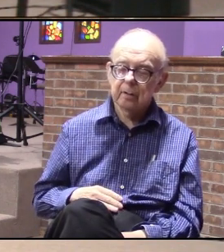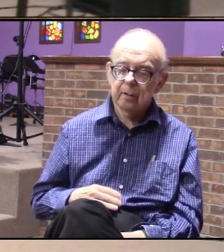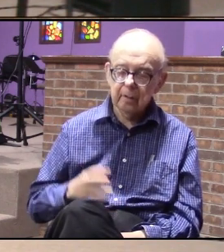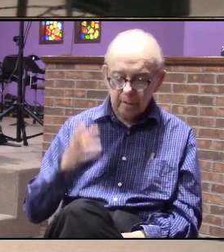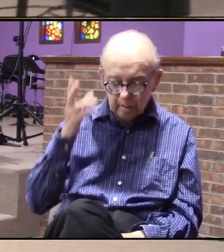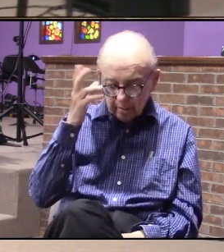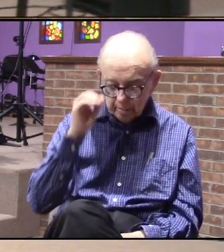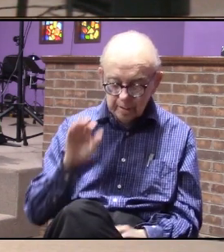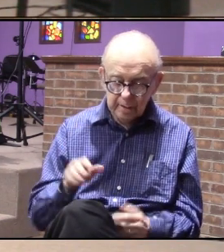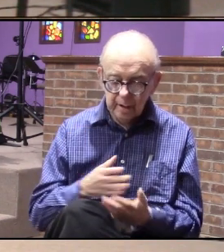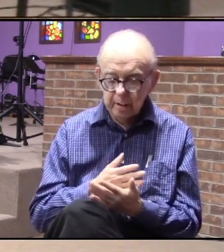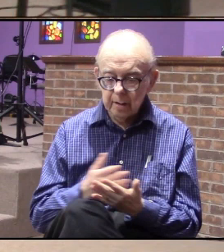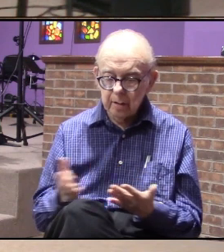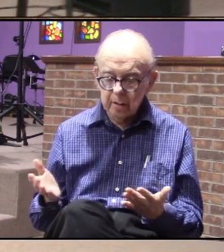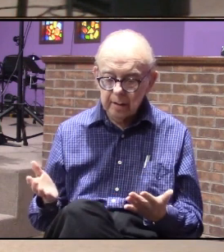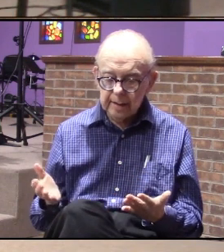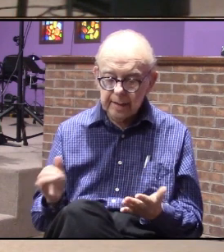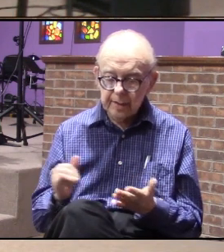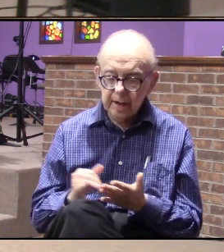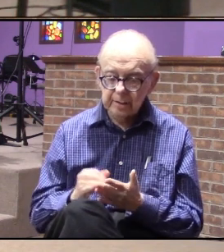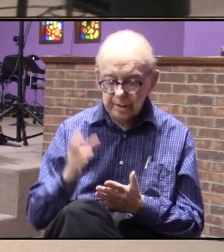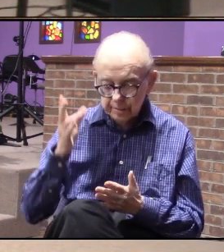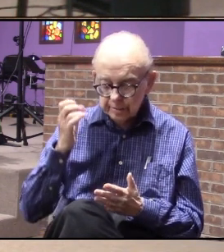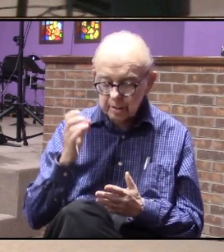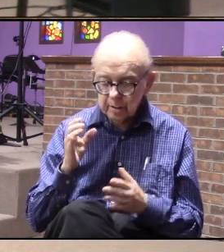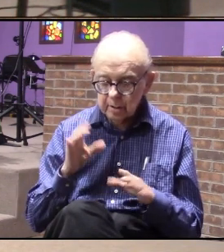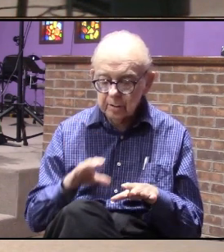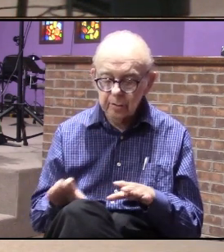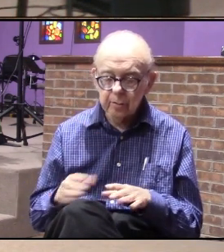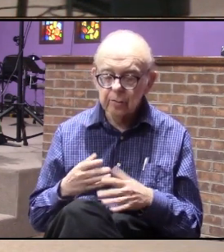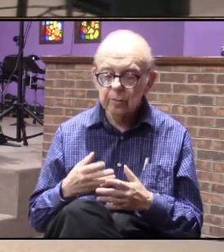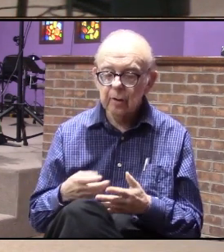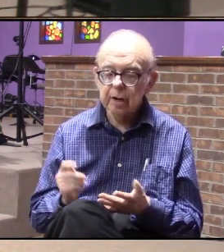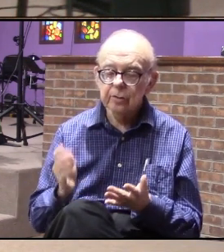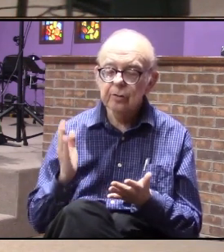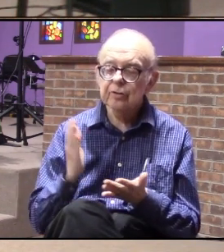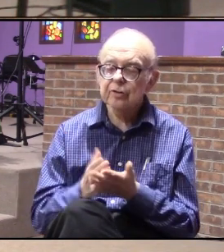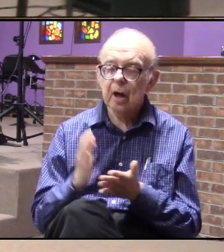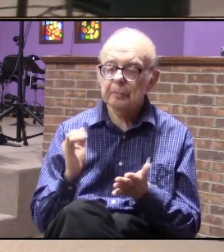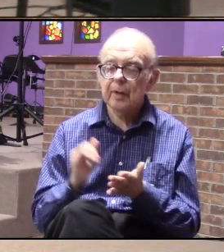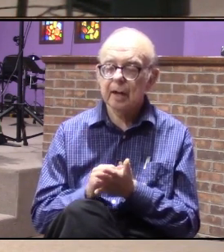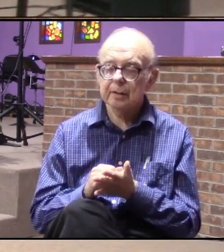Satan did everything he could to try to stop it.